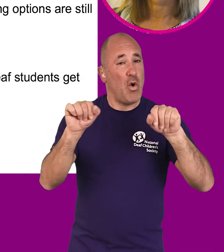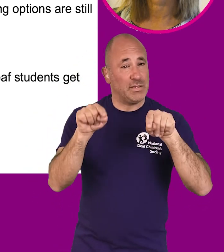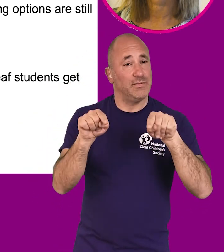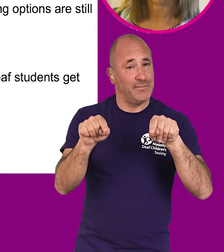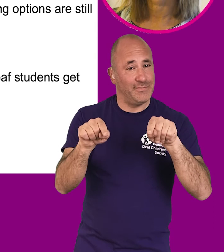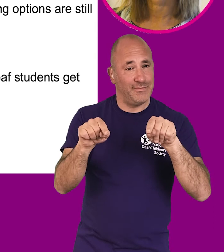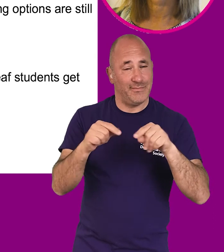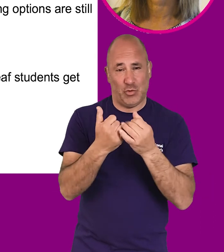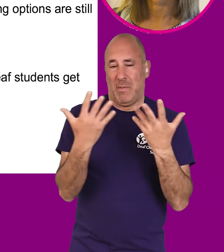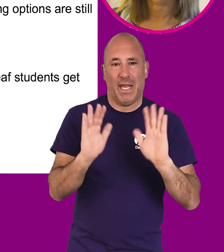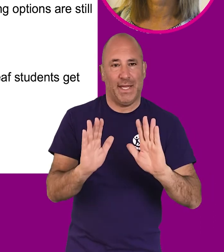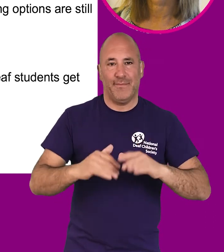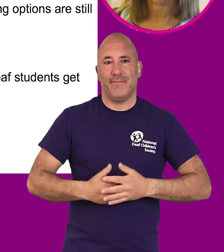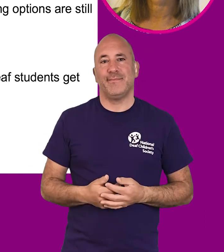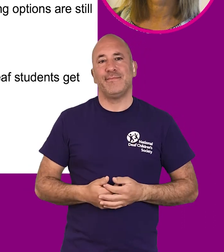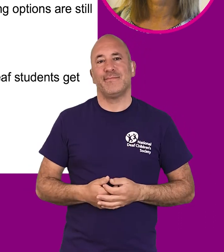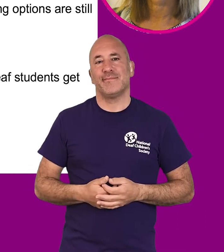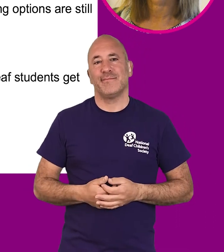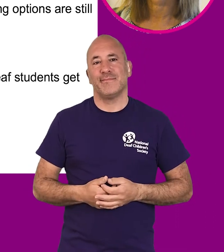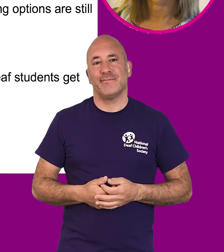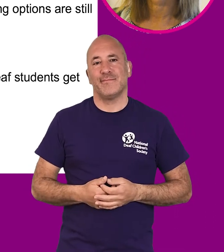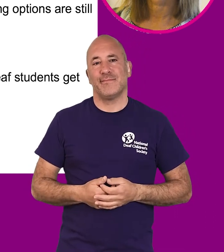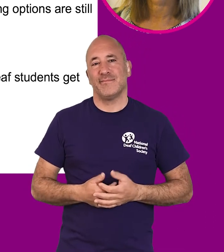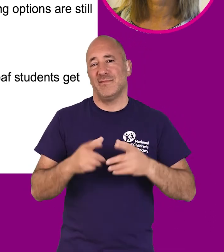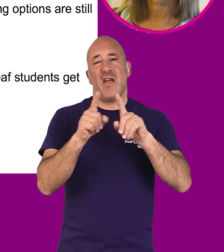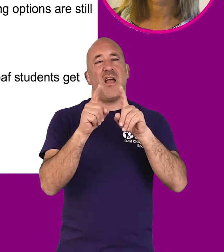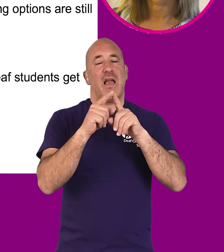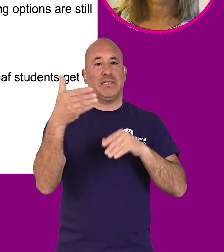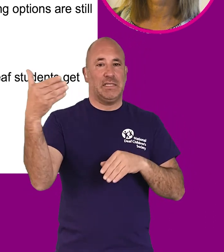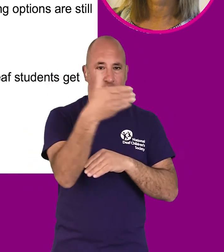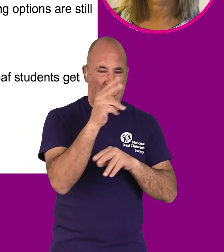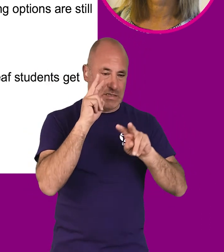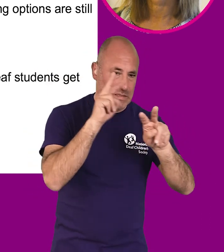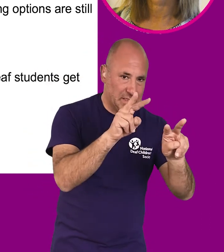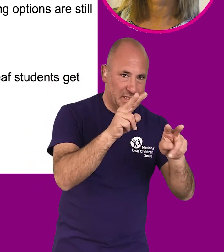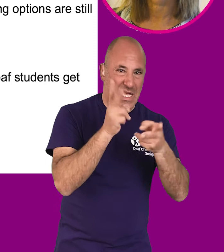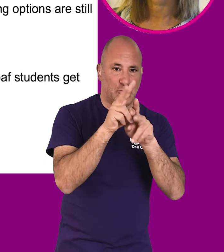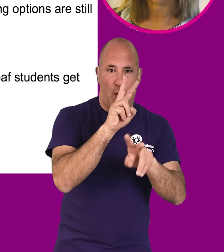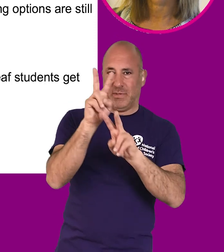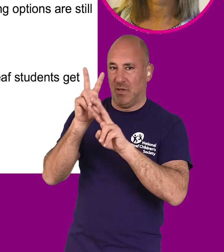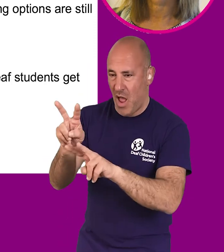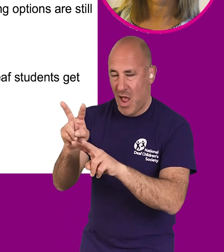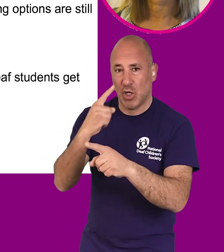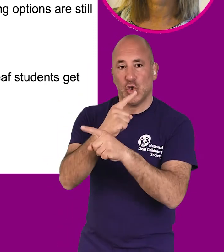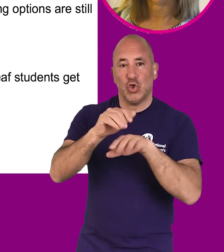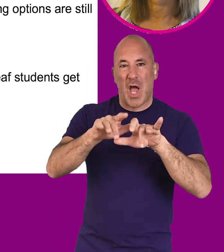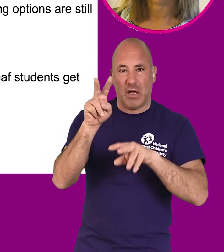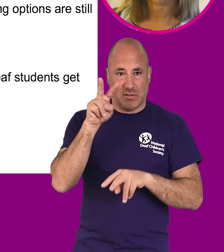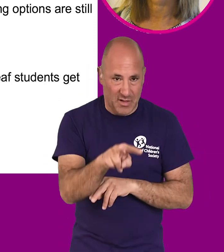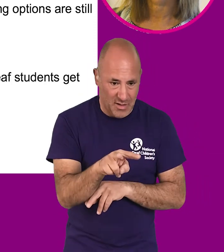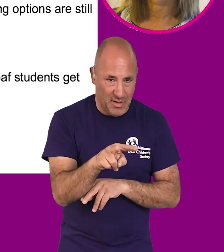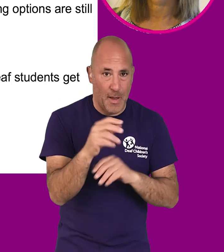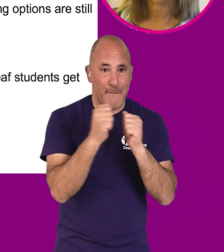look at a slide, look at an interpreter, look at a chat box, look at the papers you've been sent